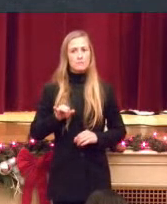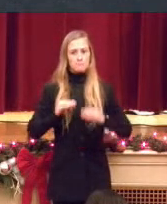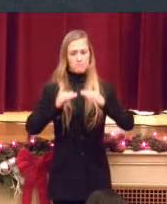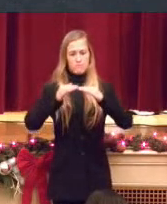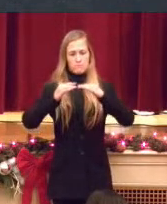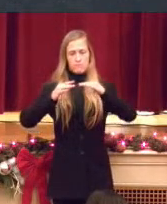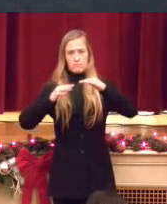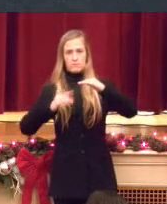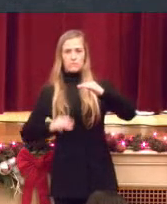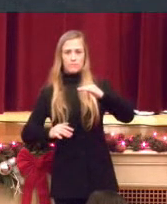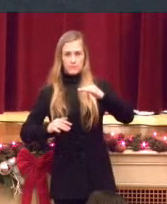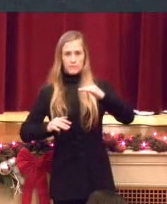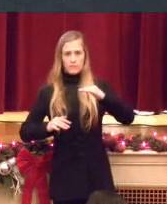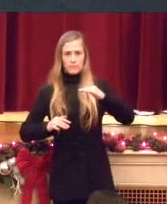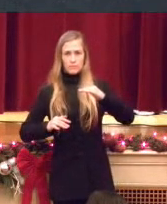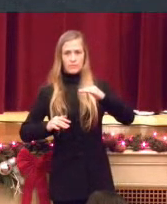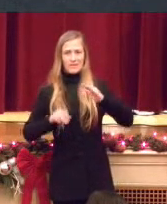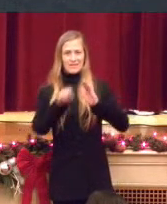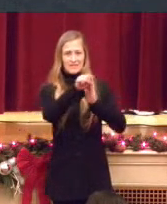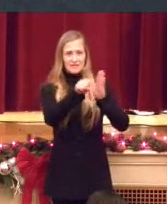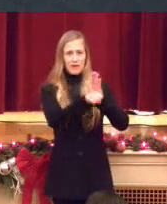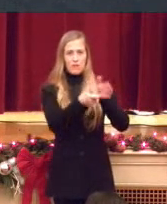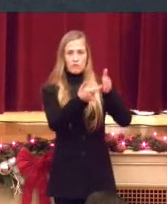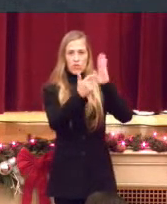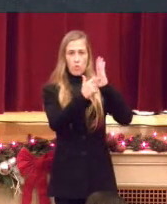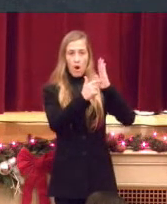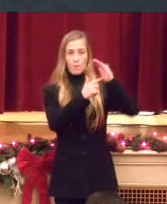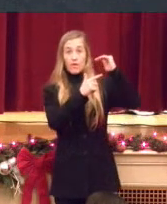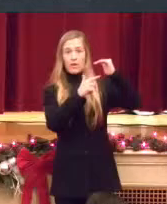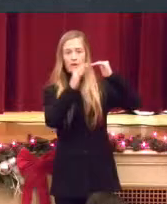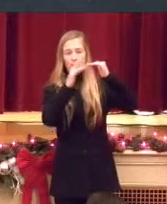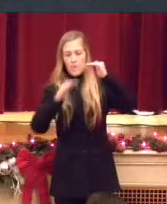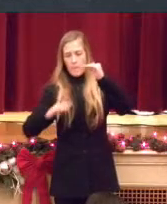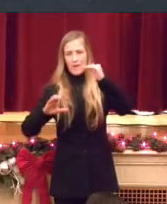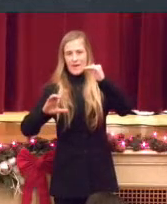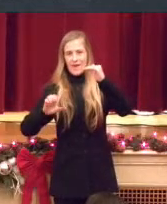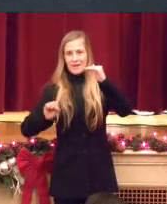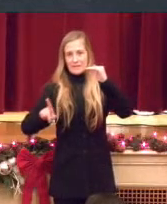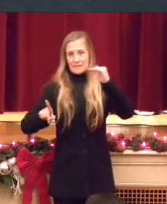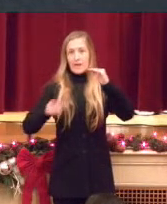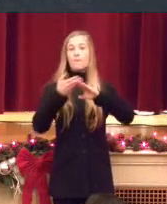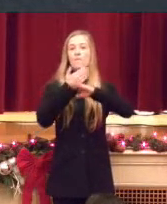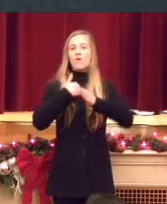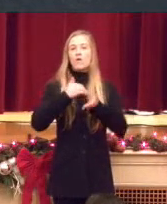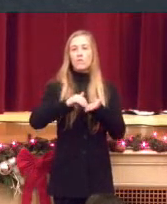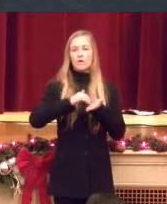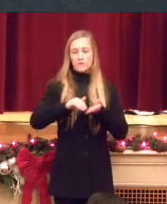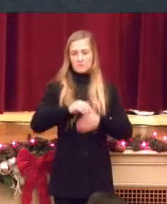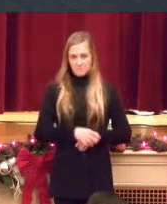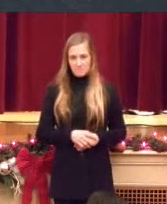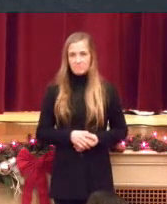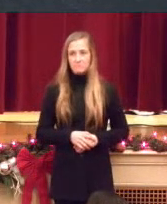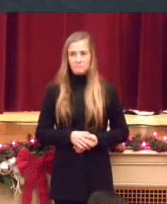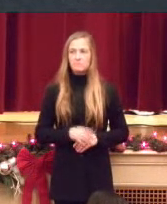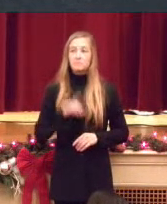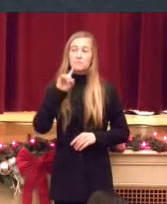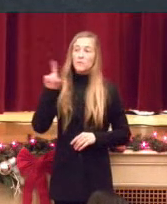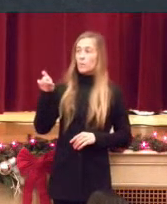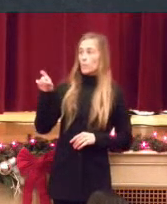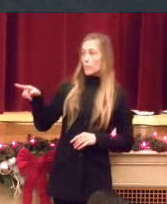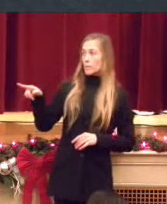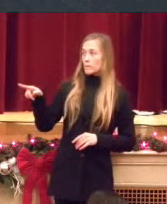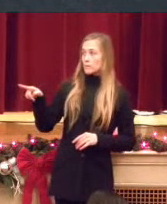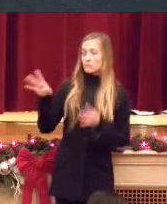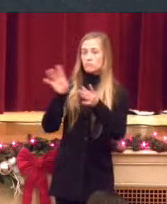the statutory requirement is before having a waiver. I think what the question went to a little bit is